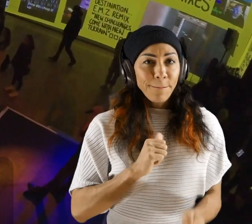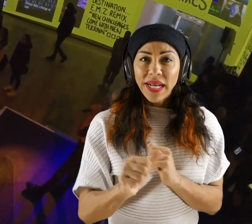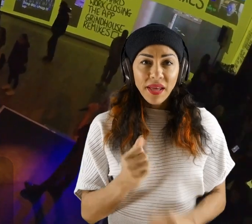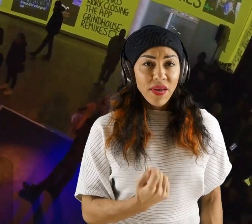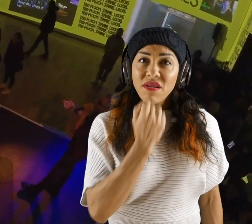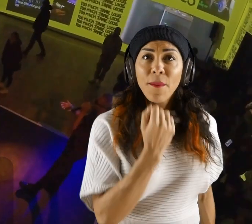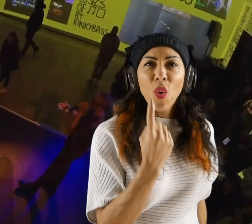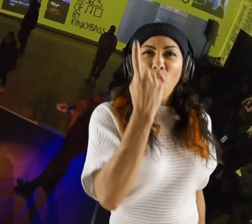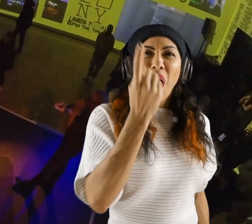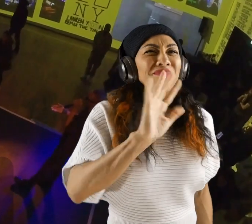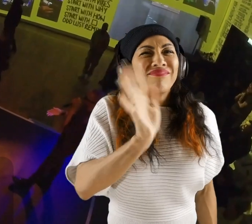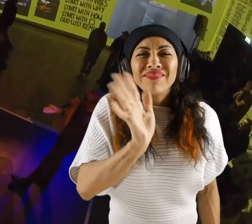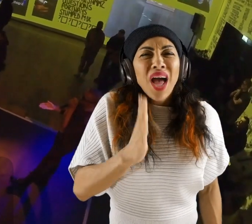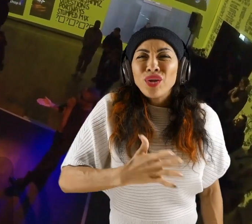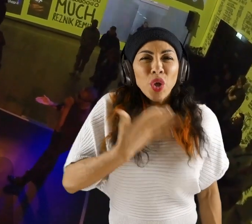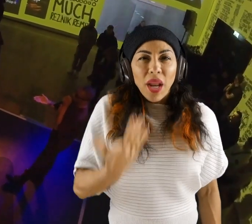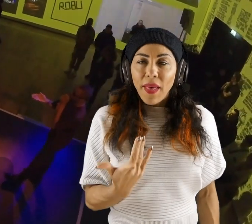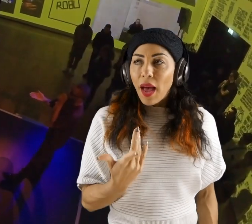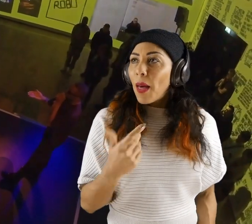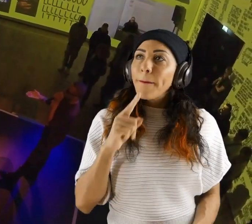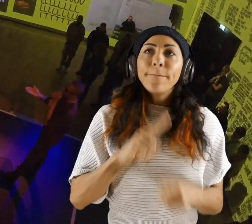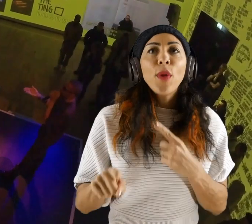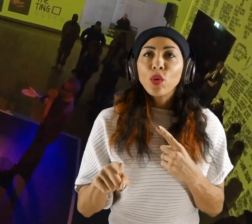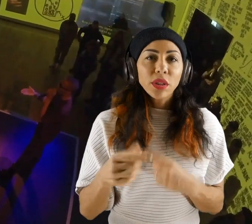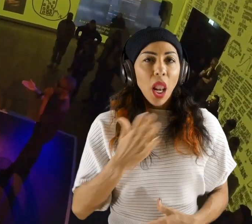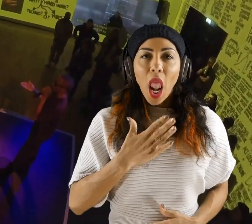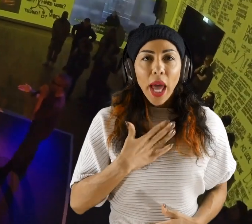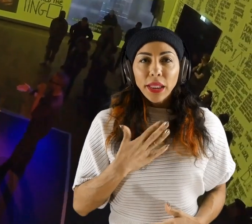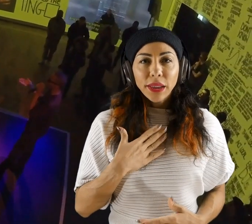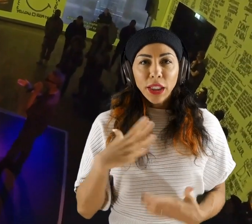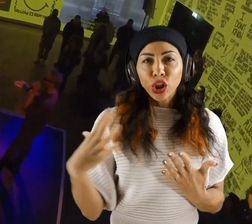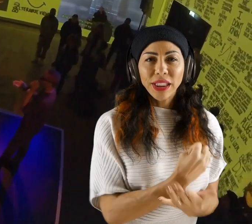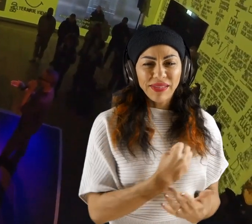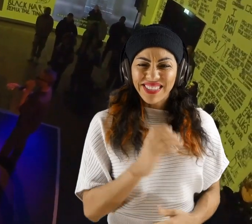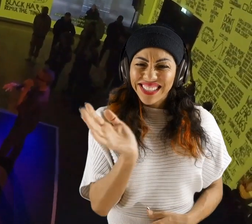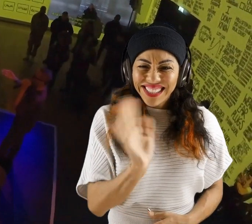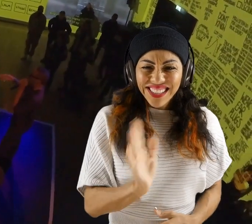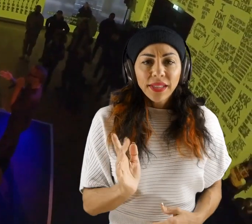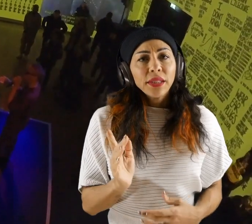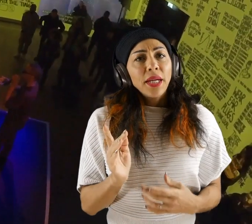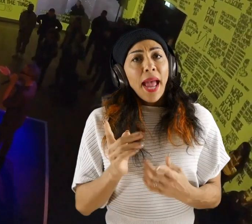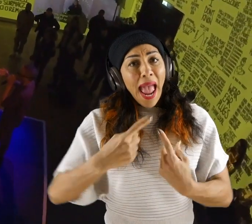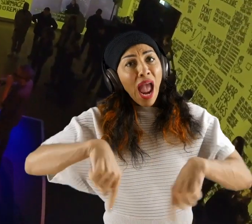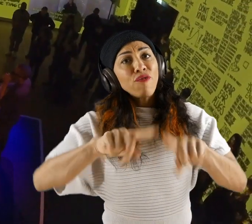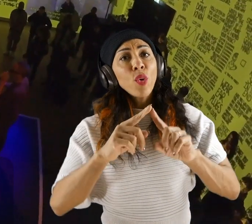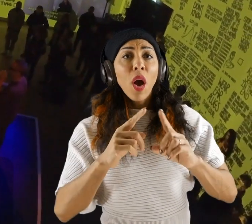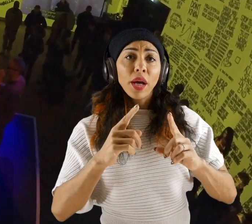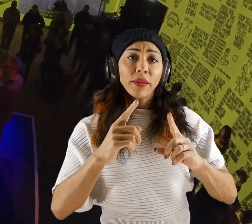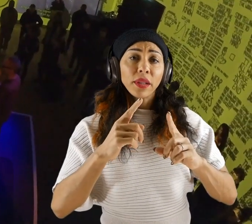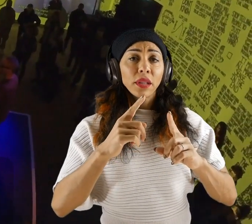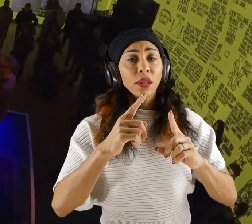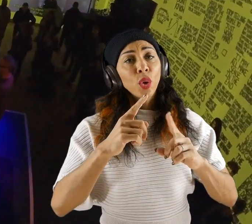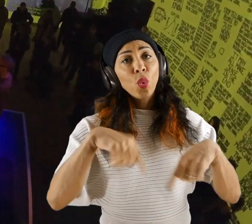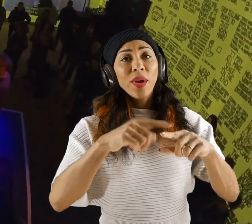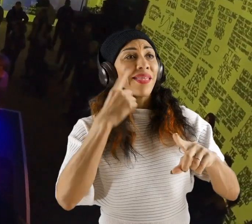orientated around getting the most likes possible. It's like, I don't know, every one that we think is interesting or good or like makes